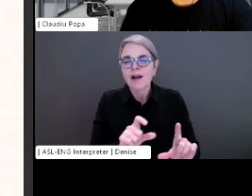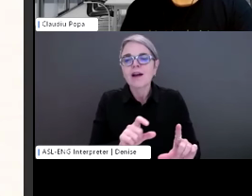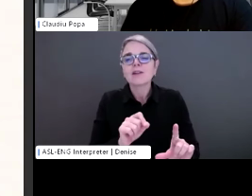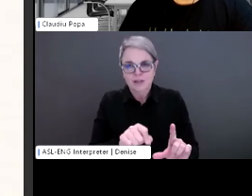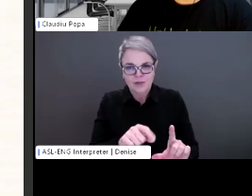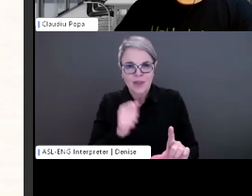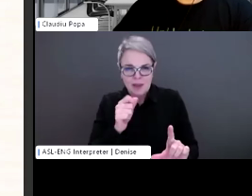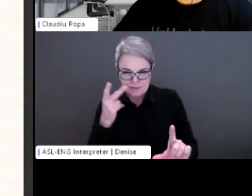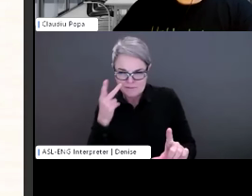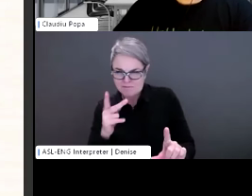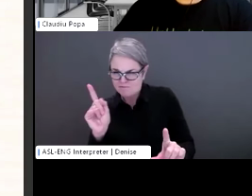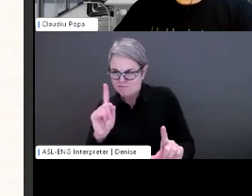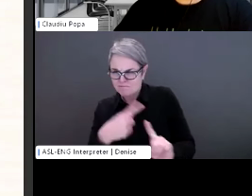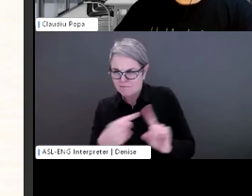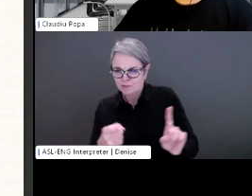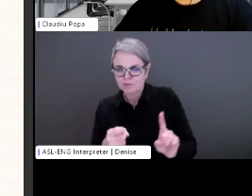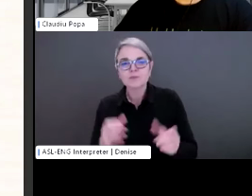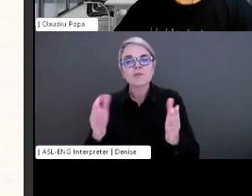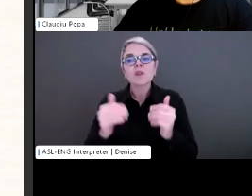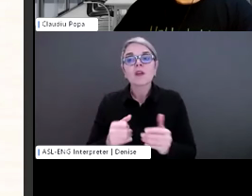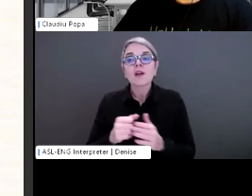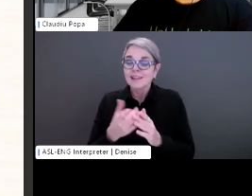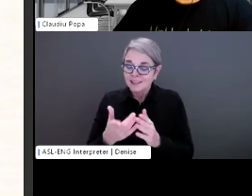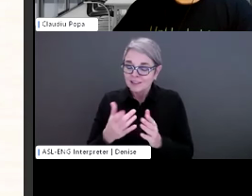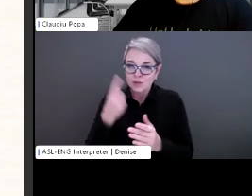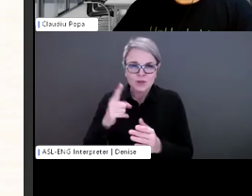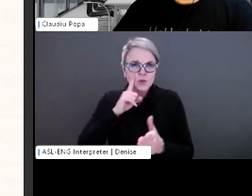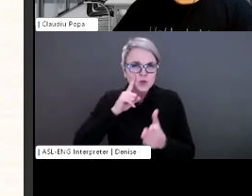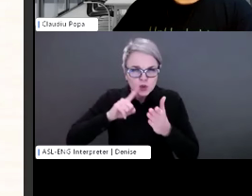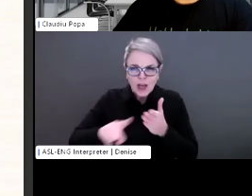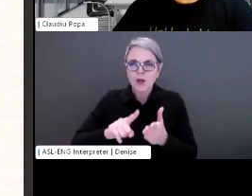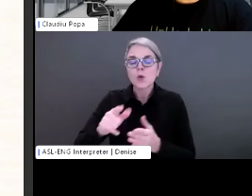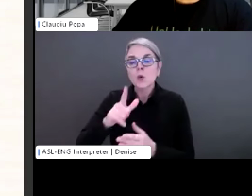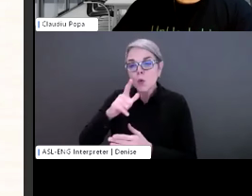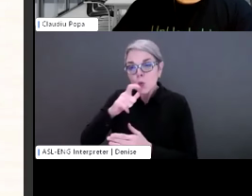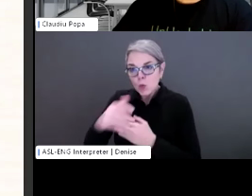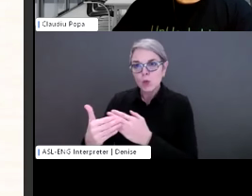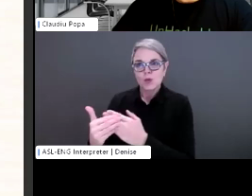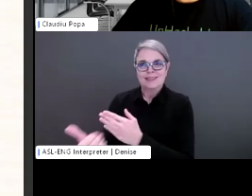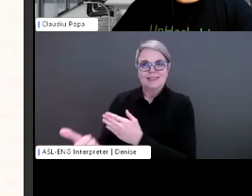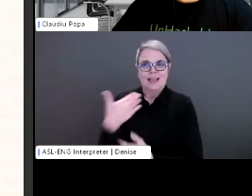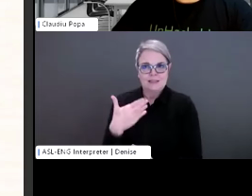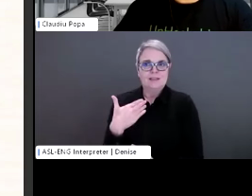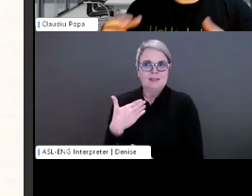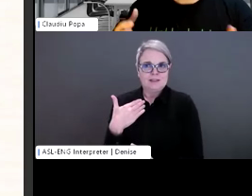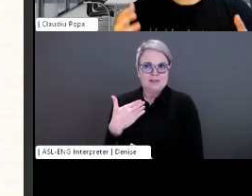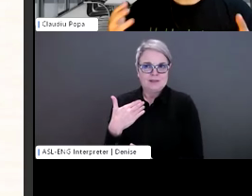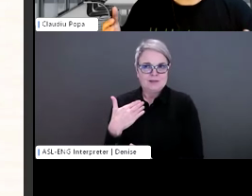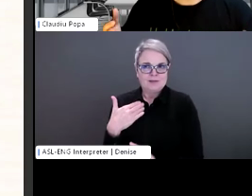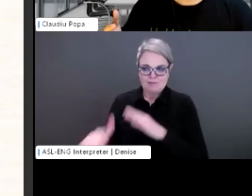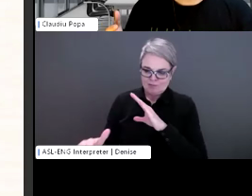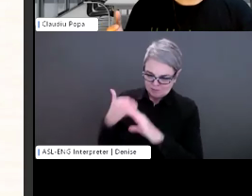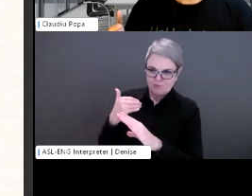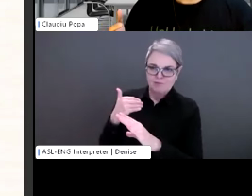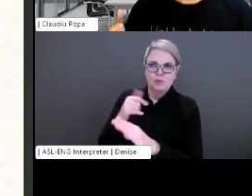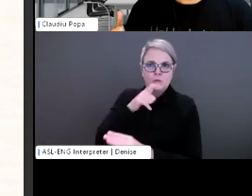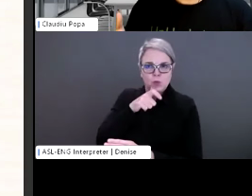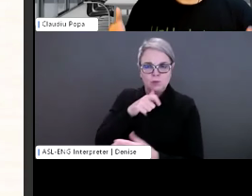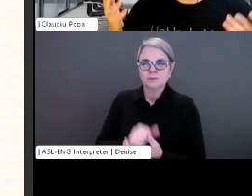I think this is pretty much the end of our presentation, but just your scam might also